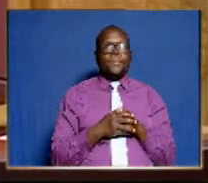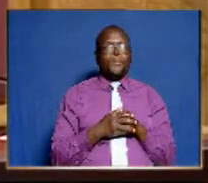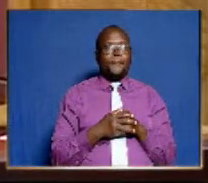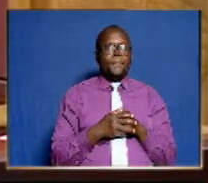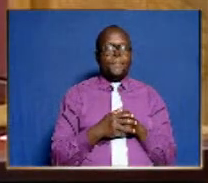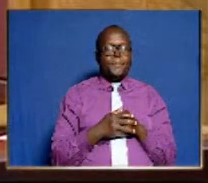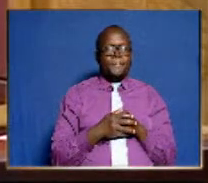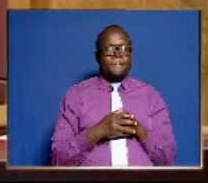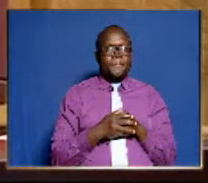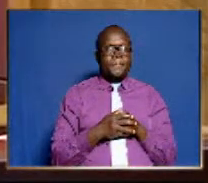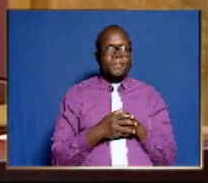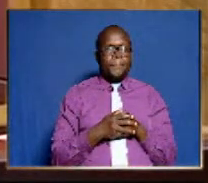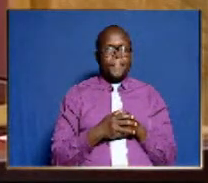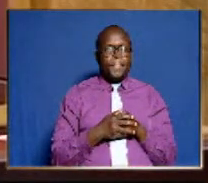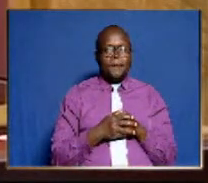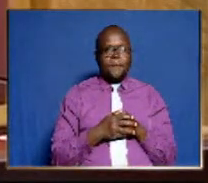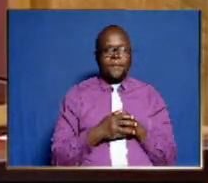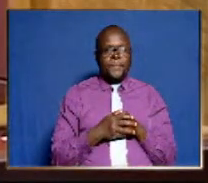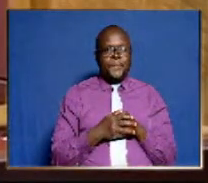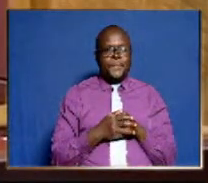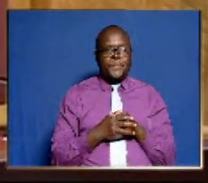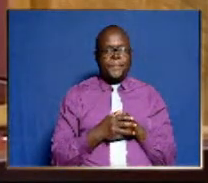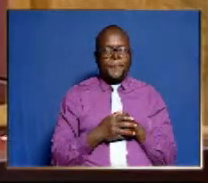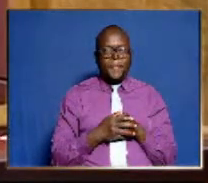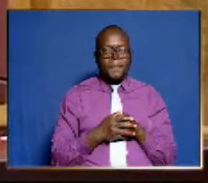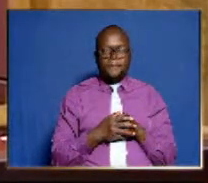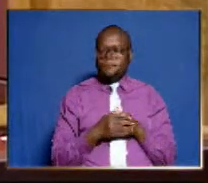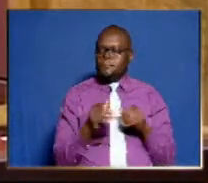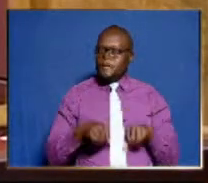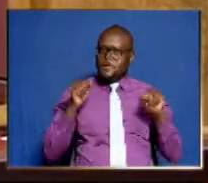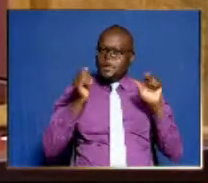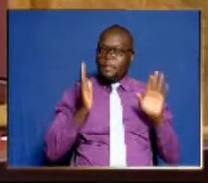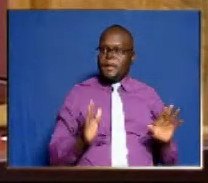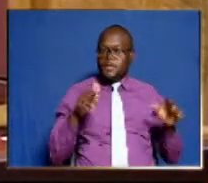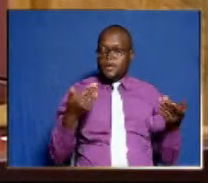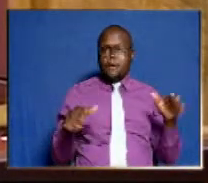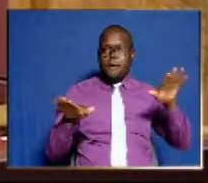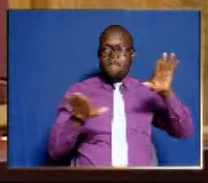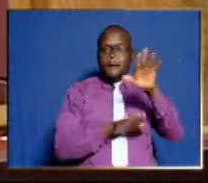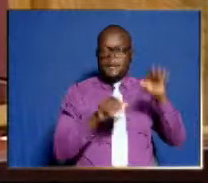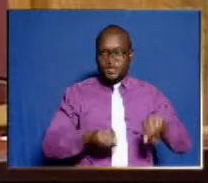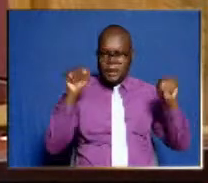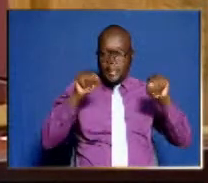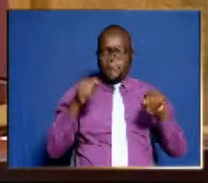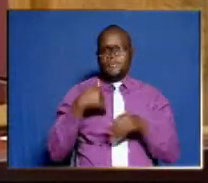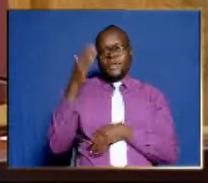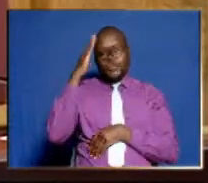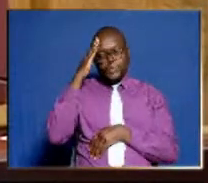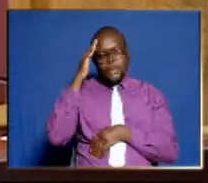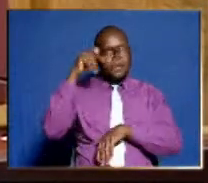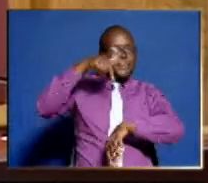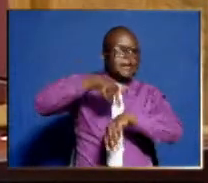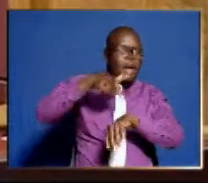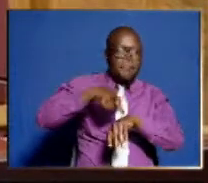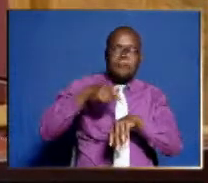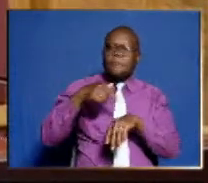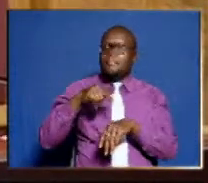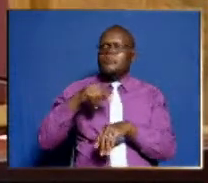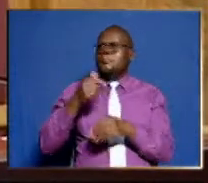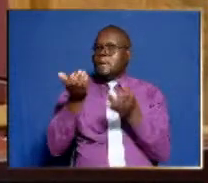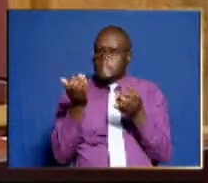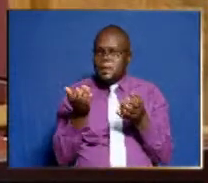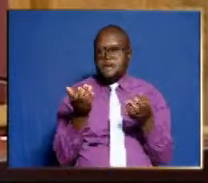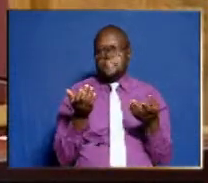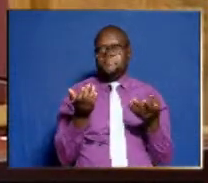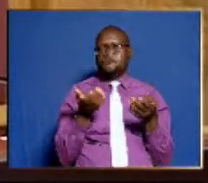the chairperson or his vice chair to know about what time they will require